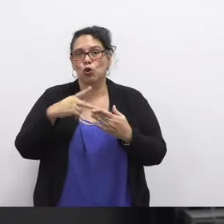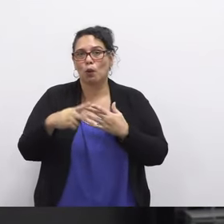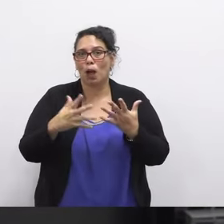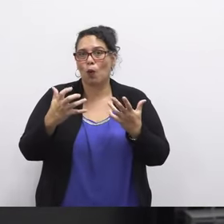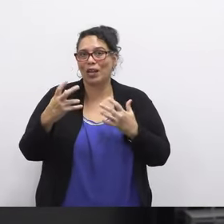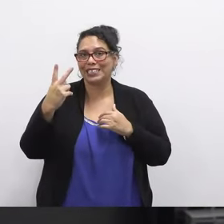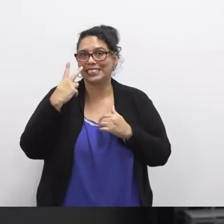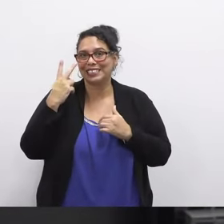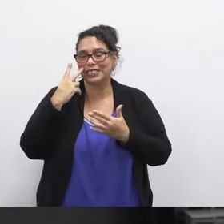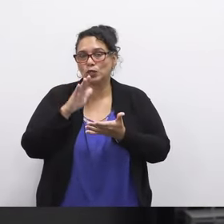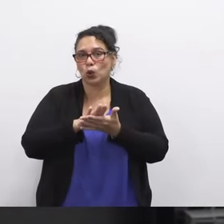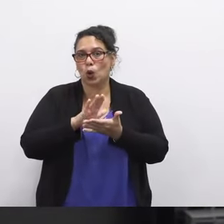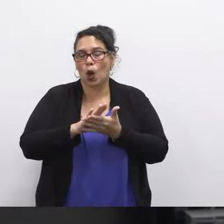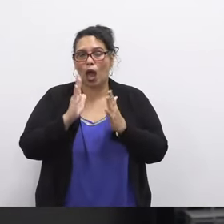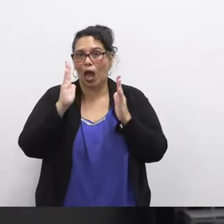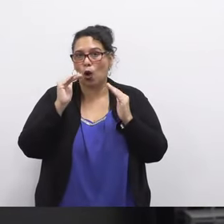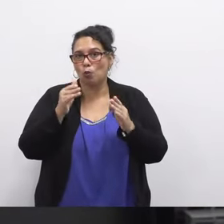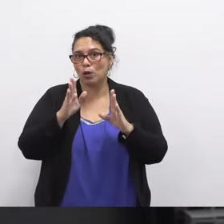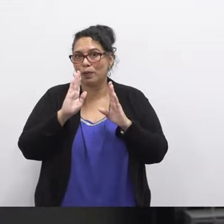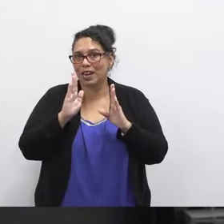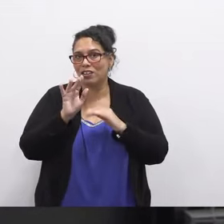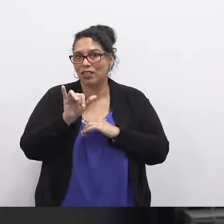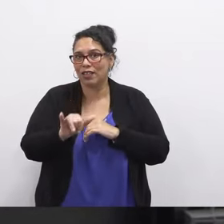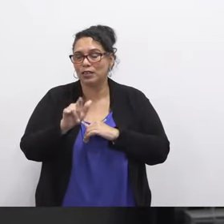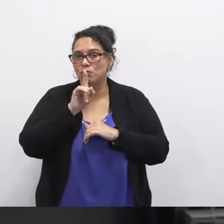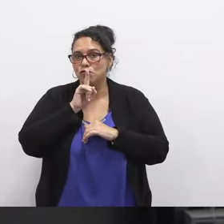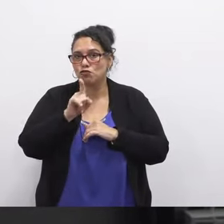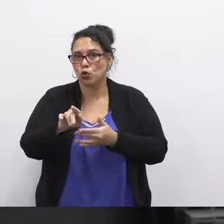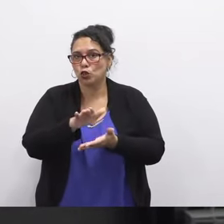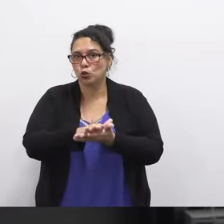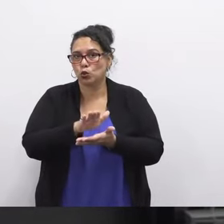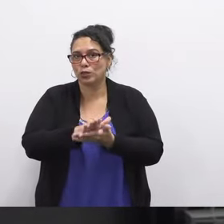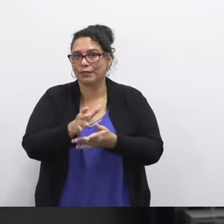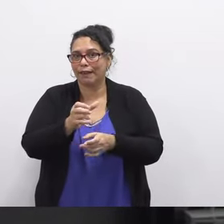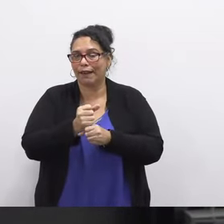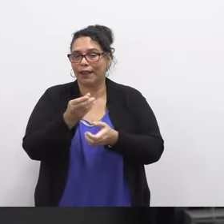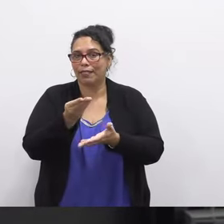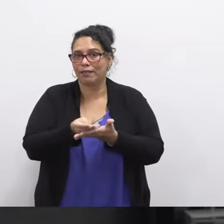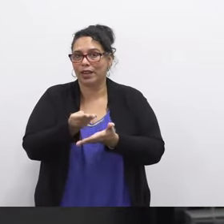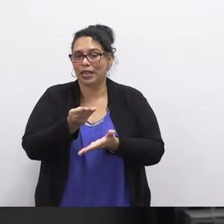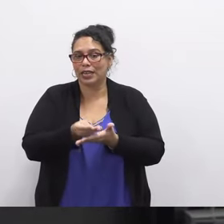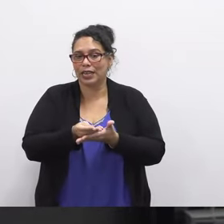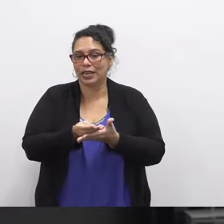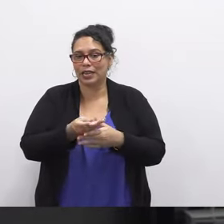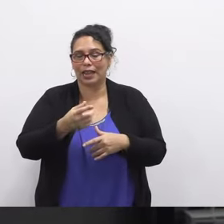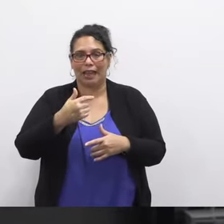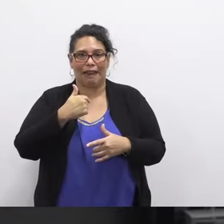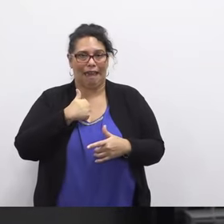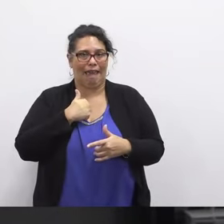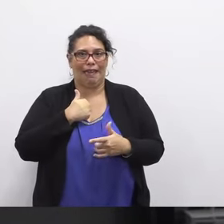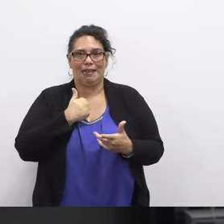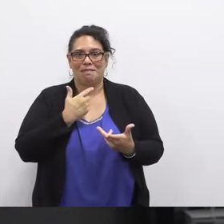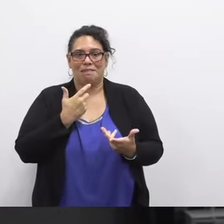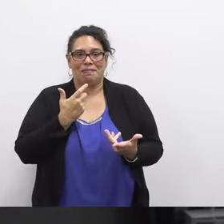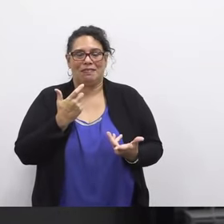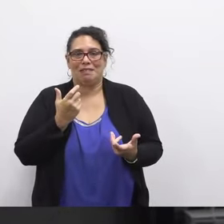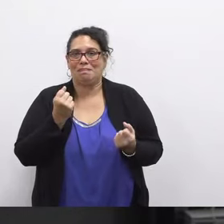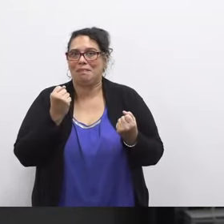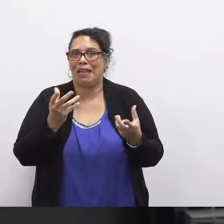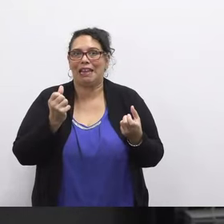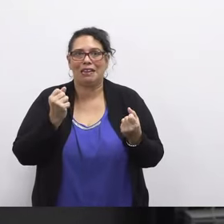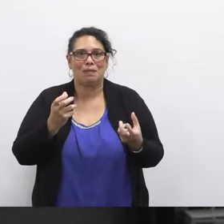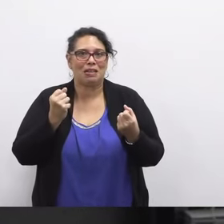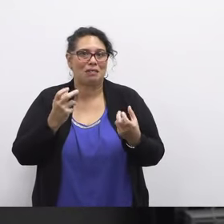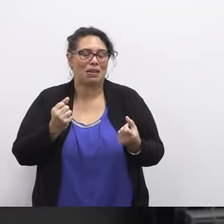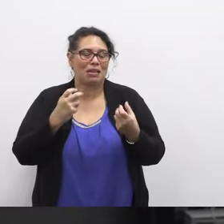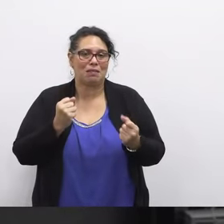I'm hoping that you all pay attention to that to ensure that school sites are getting the funding and that I'm not spending lots of hours